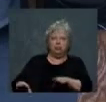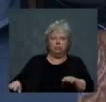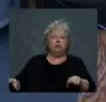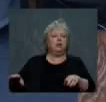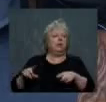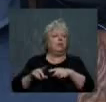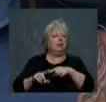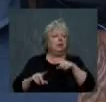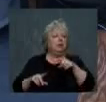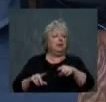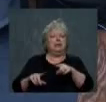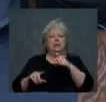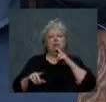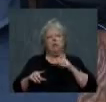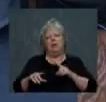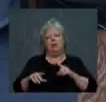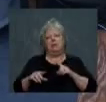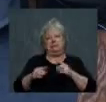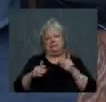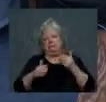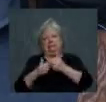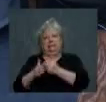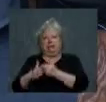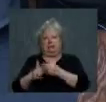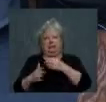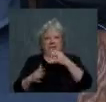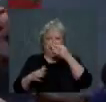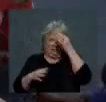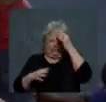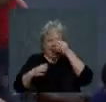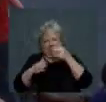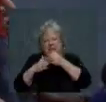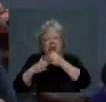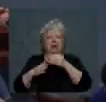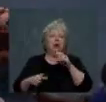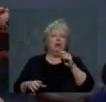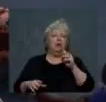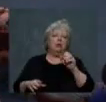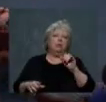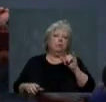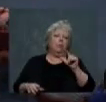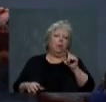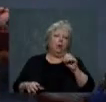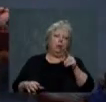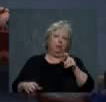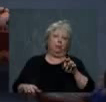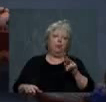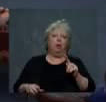practically on top of Boyle Park. Thank you. Thank you for your comments.